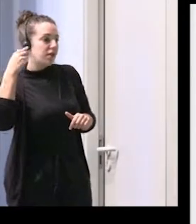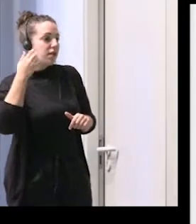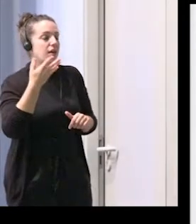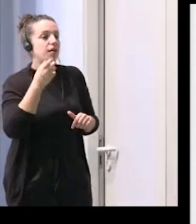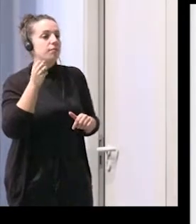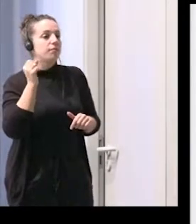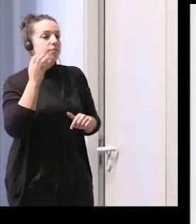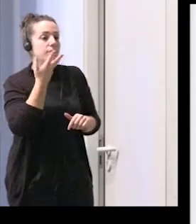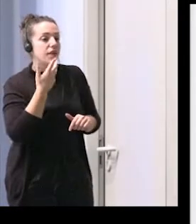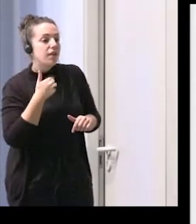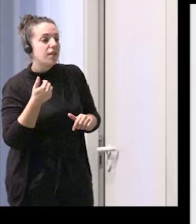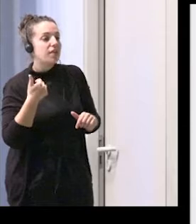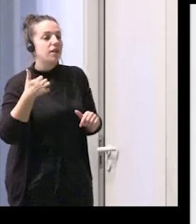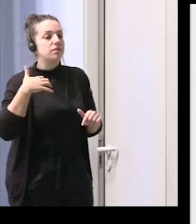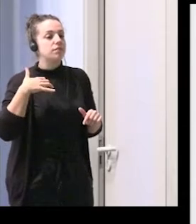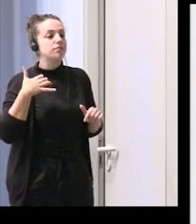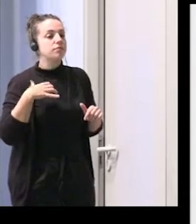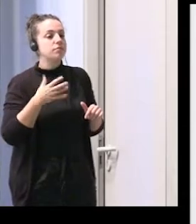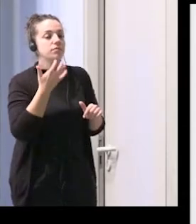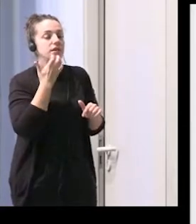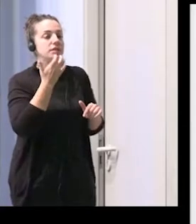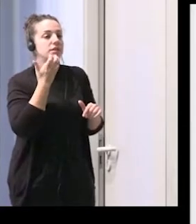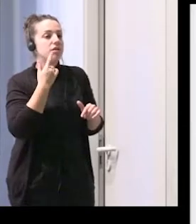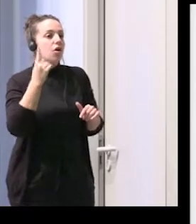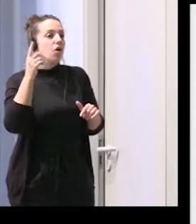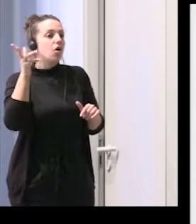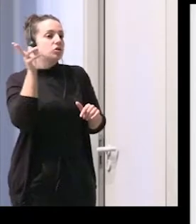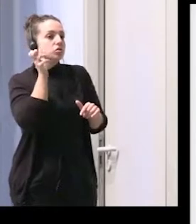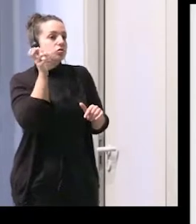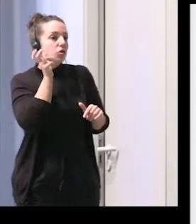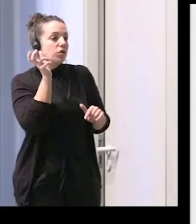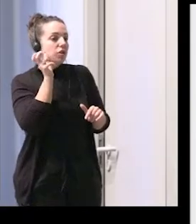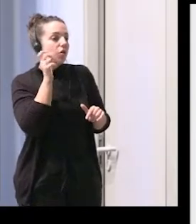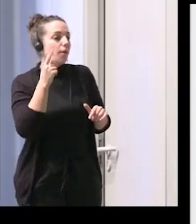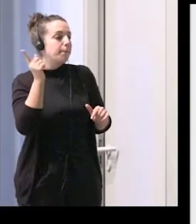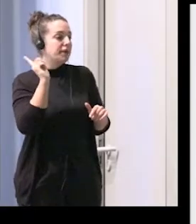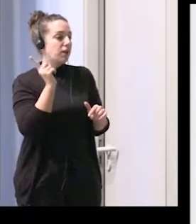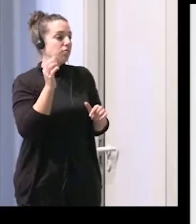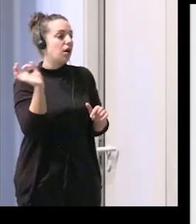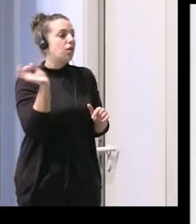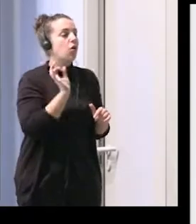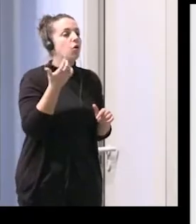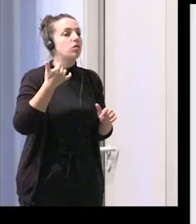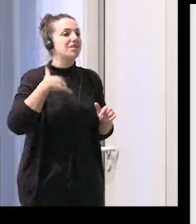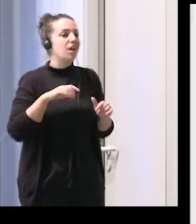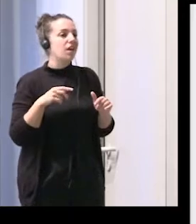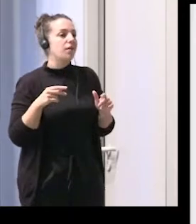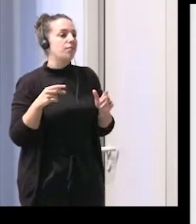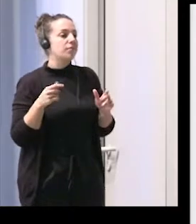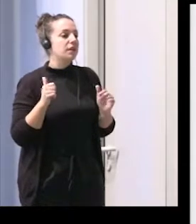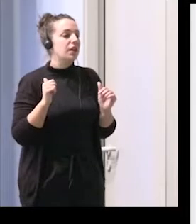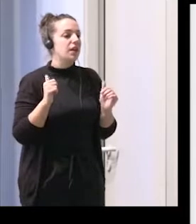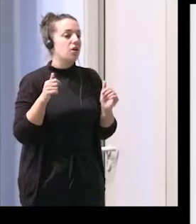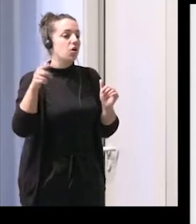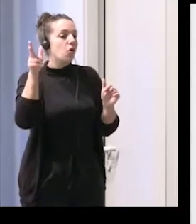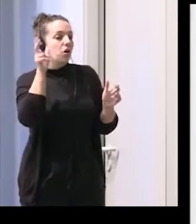to bilateral sound during early development, or when we mismatch the input from both sides. So let's